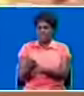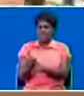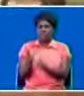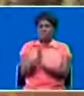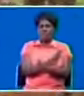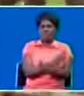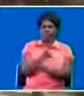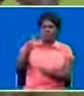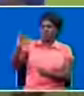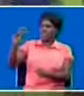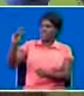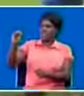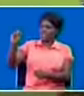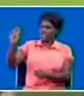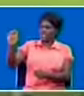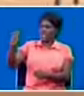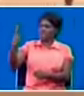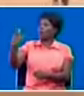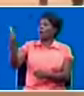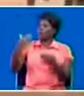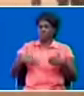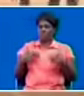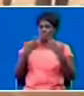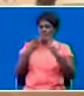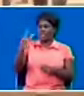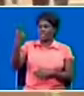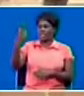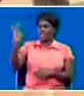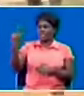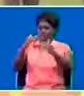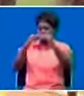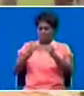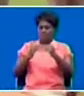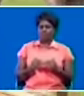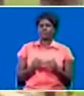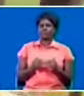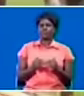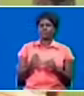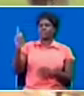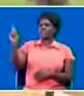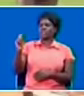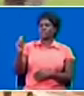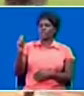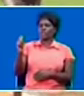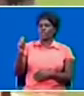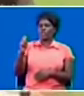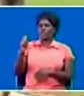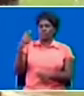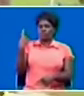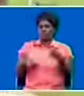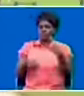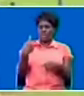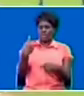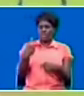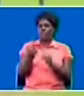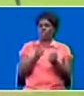ahead of Vincent Rono and Matthew Kisoria, who finished second and third, respectively. Timothy Cheruiyot shrugged off a stiff